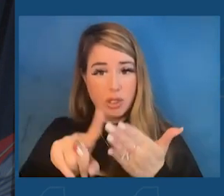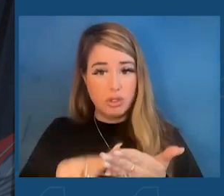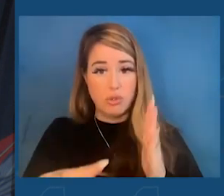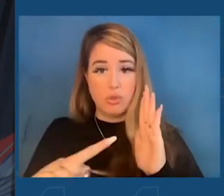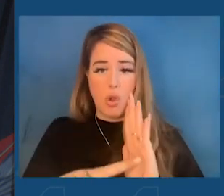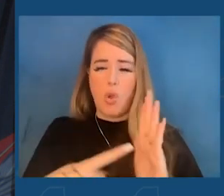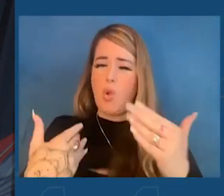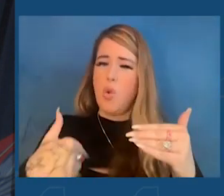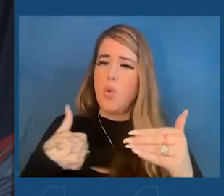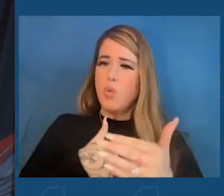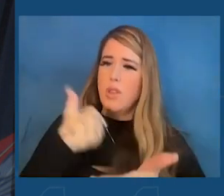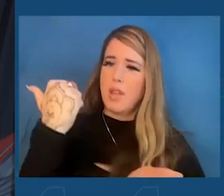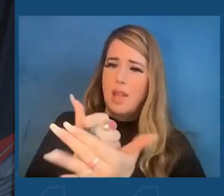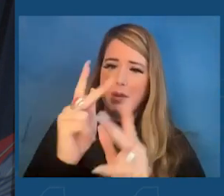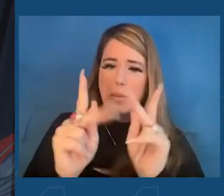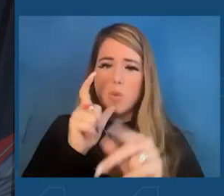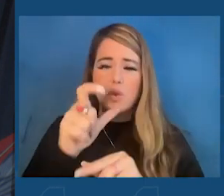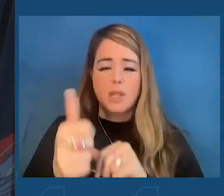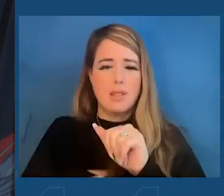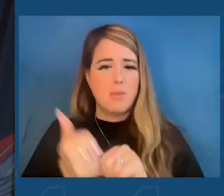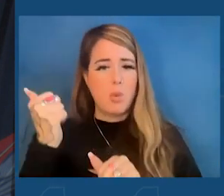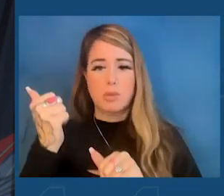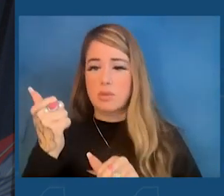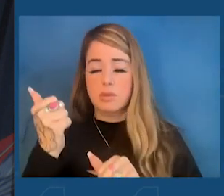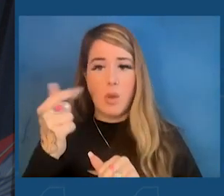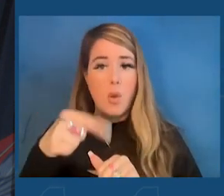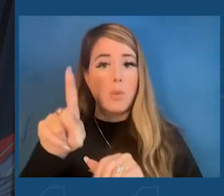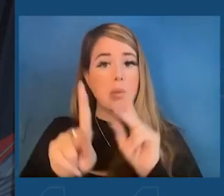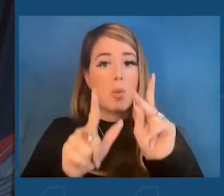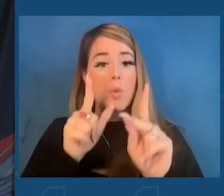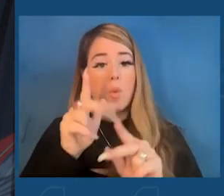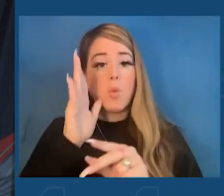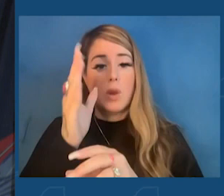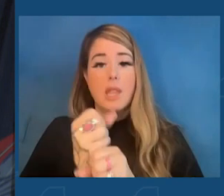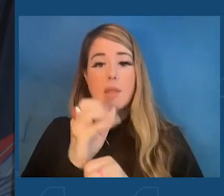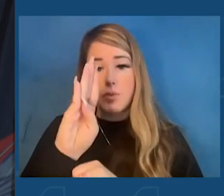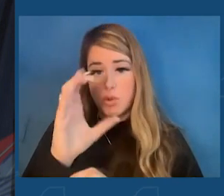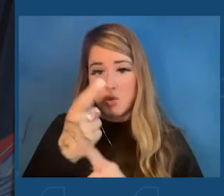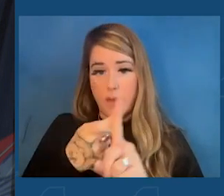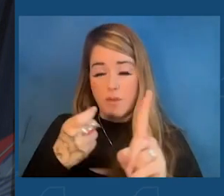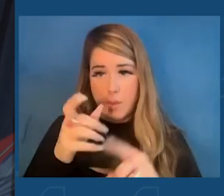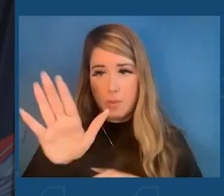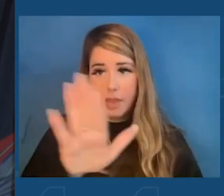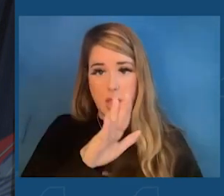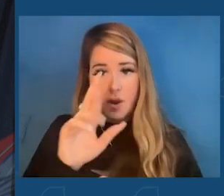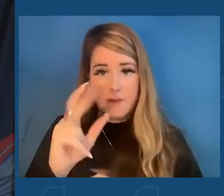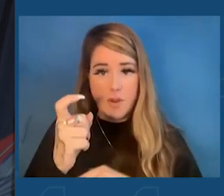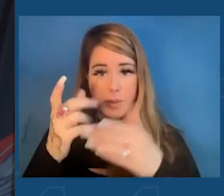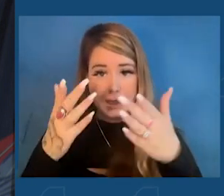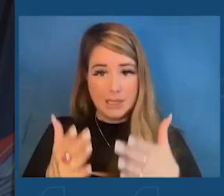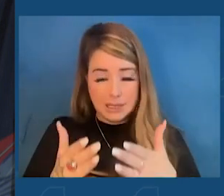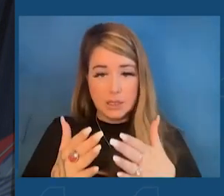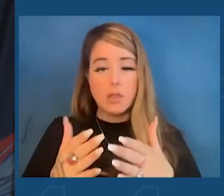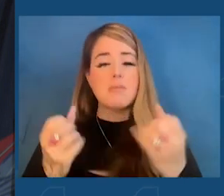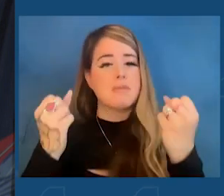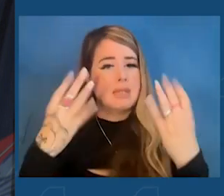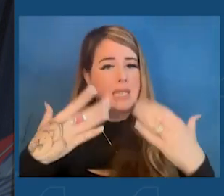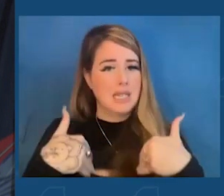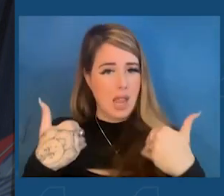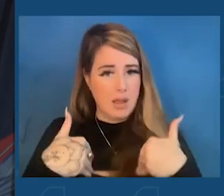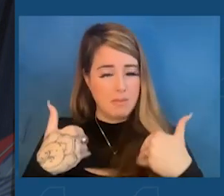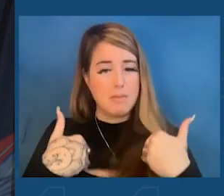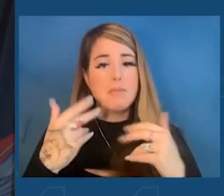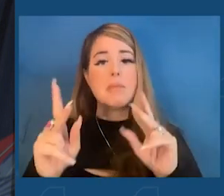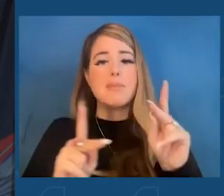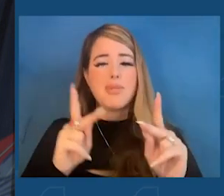exactly where they are, and that is people that will be prescribed birth control by their pharmacists, a lot of young people, shout out to the